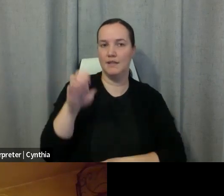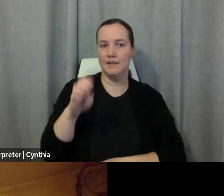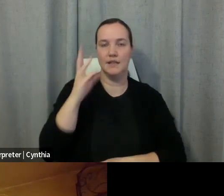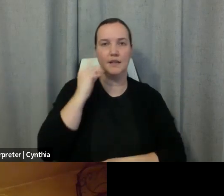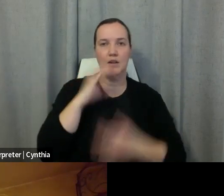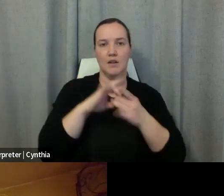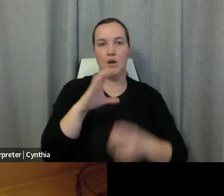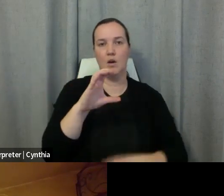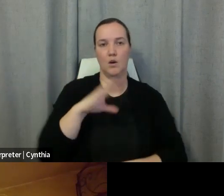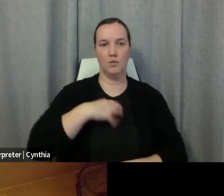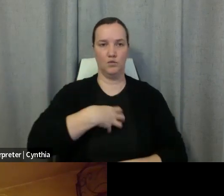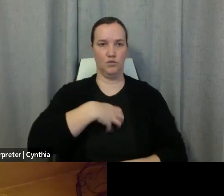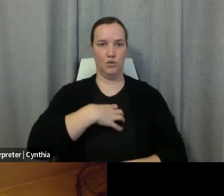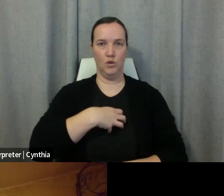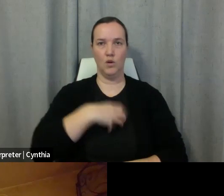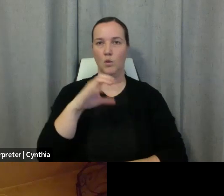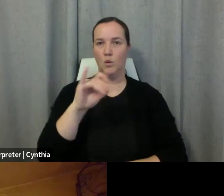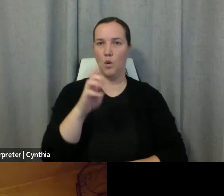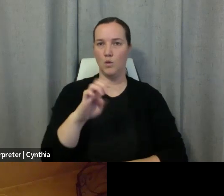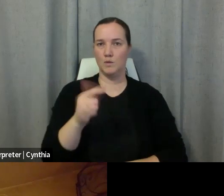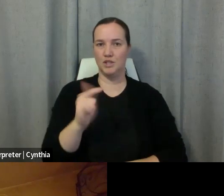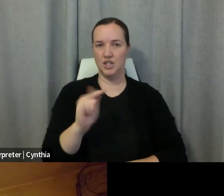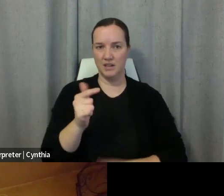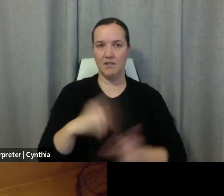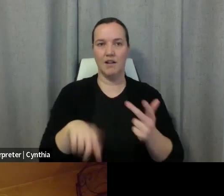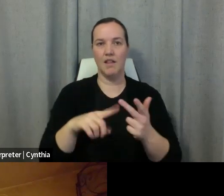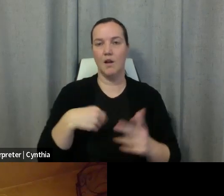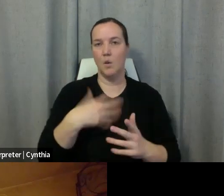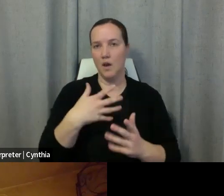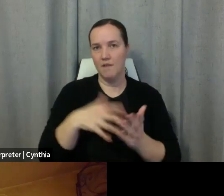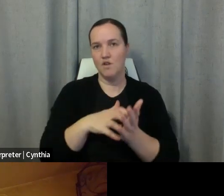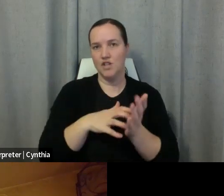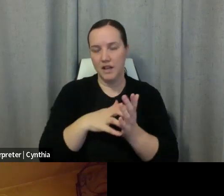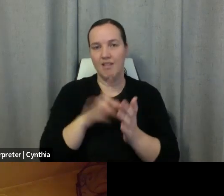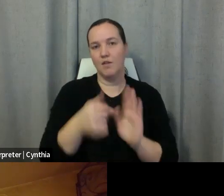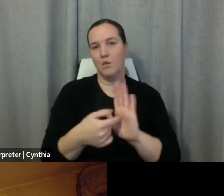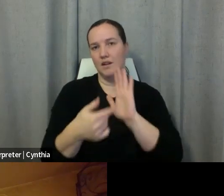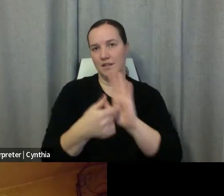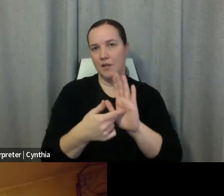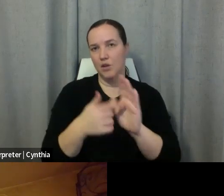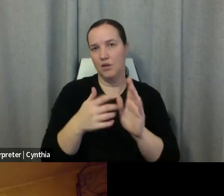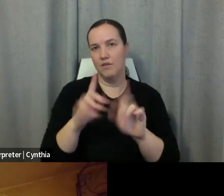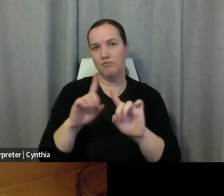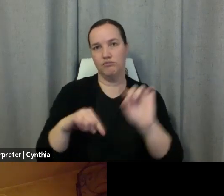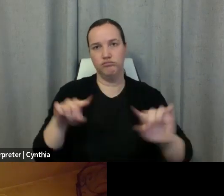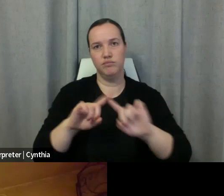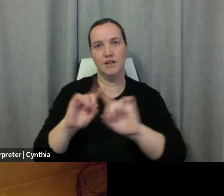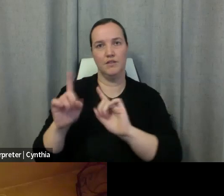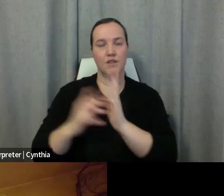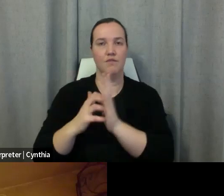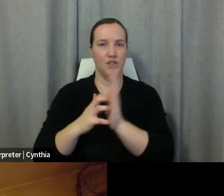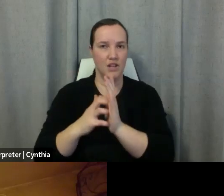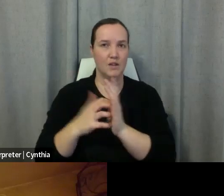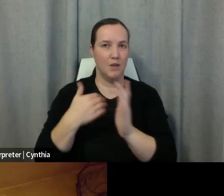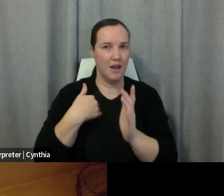white fragility. And when I put white fragility, it's just one example of just think of different fragilities, because when we talk about sexism or misogyny, we know we